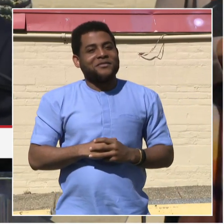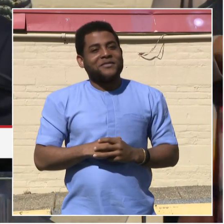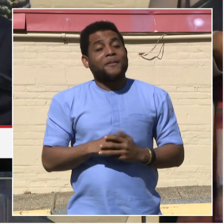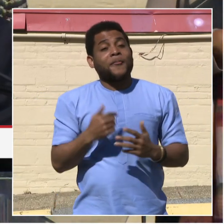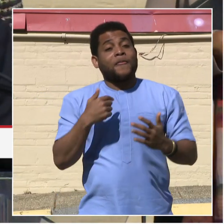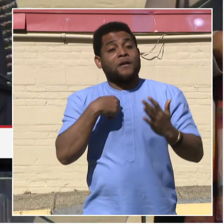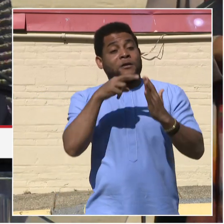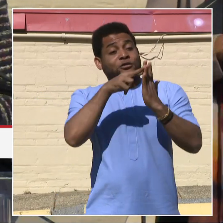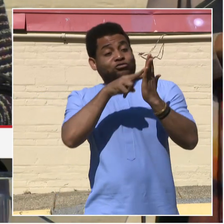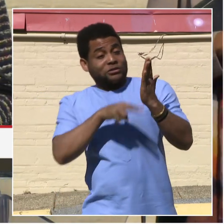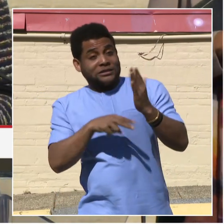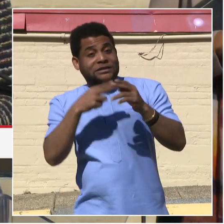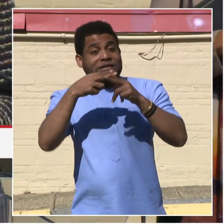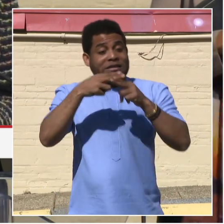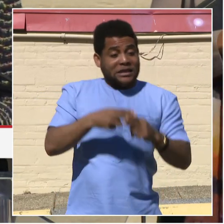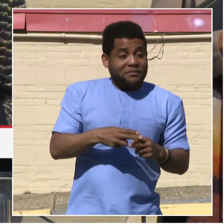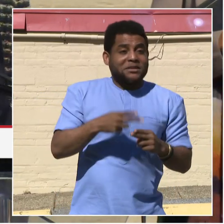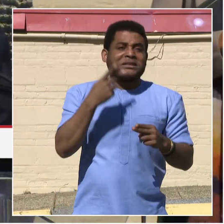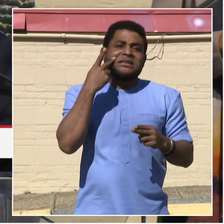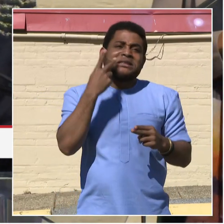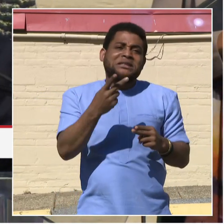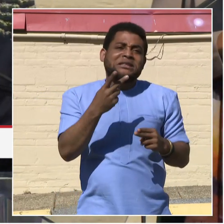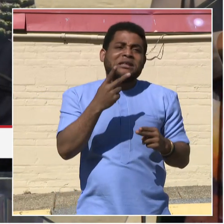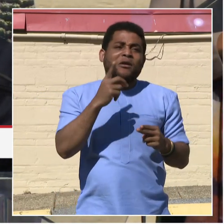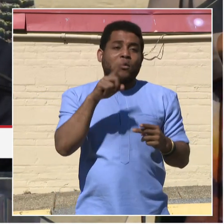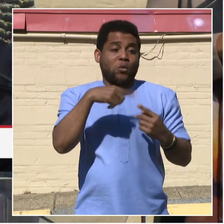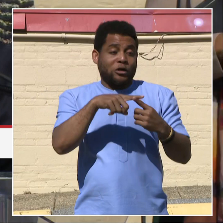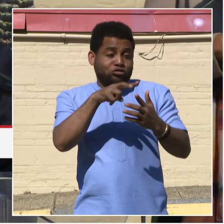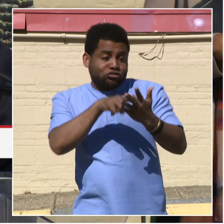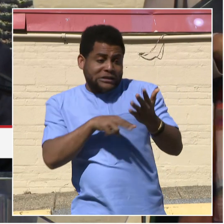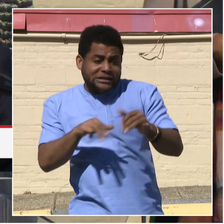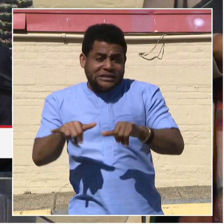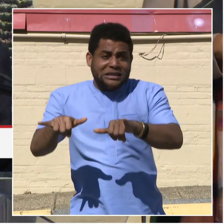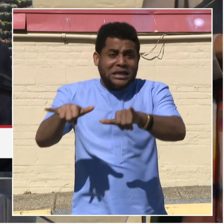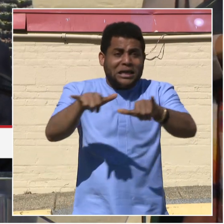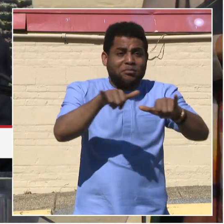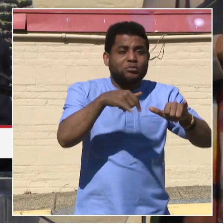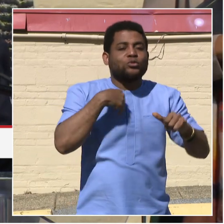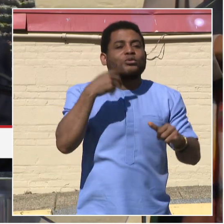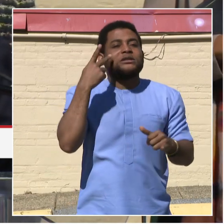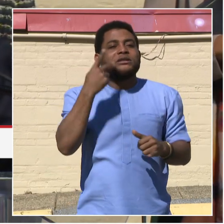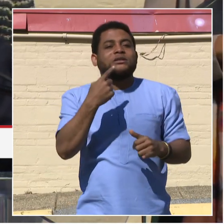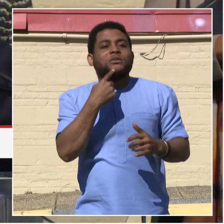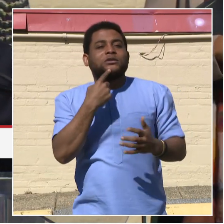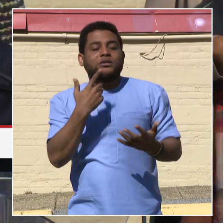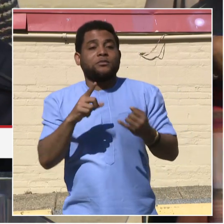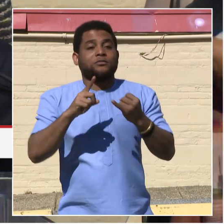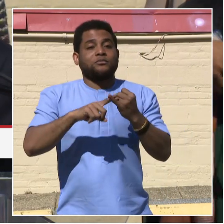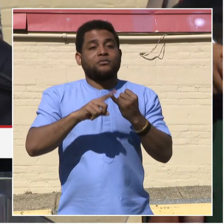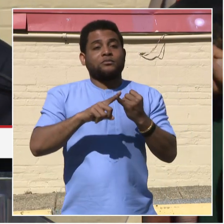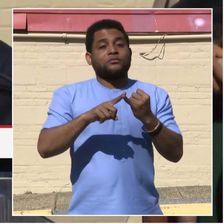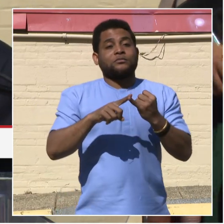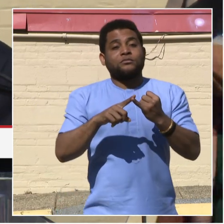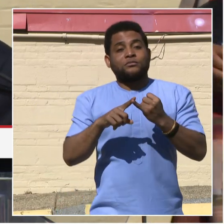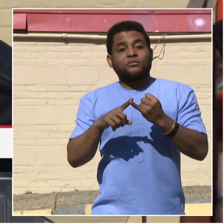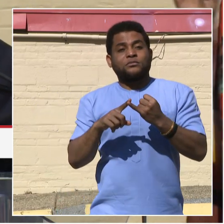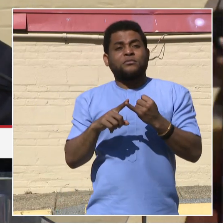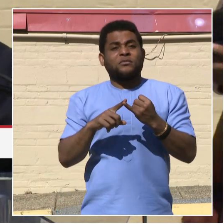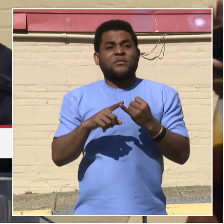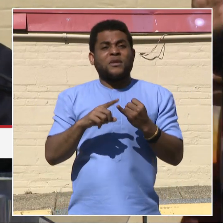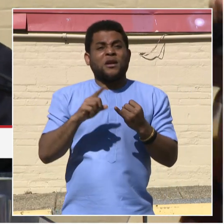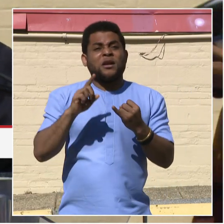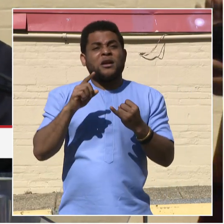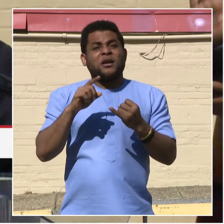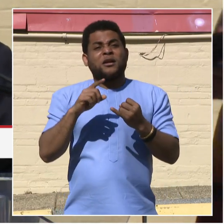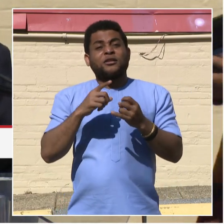commonality among them. When I read them, you'll know what I'm saying. So Sabanglay Cook, who's standing behind me, who's the Director of Business Development for